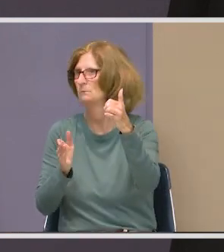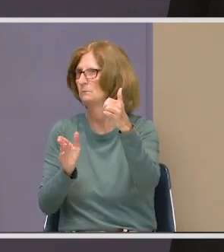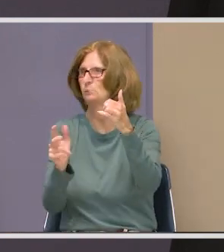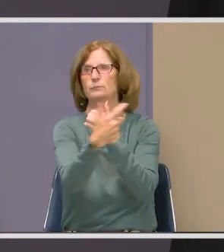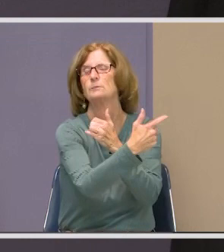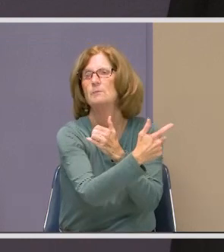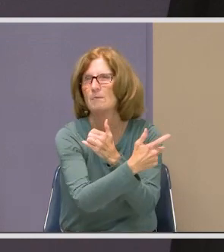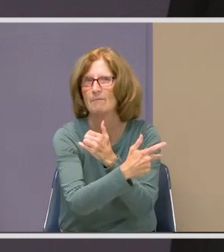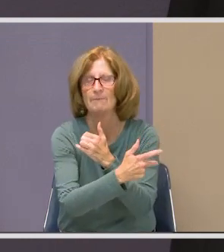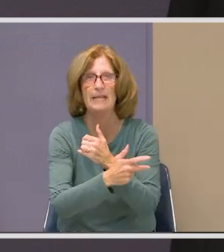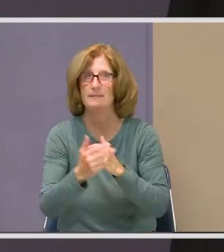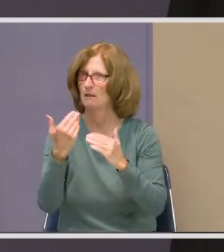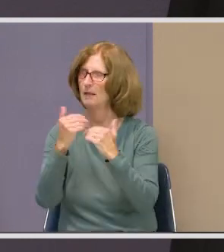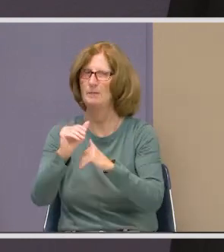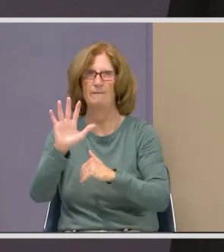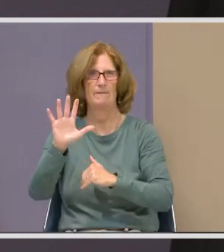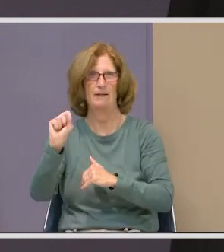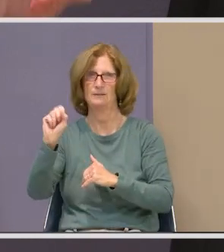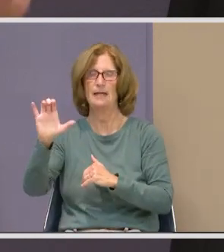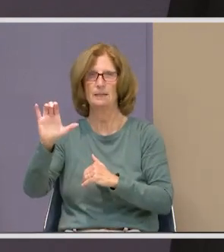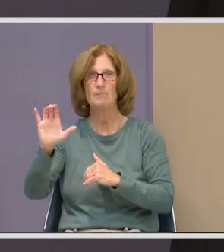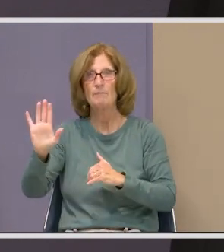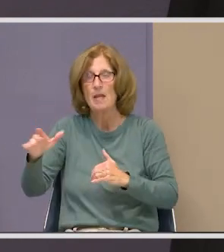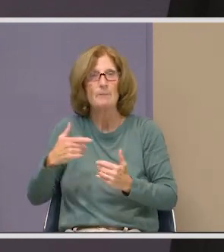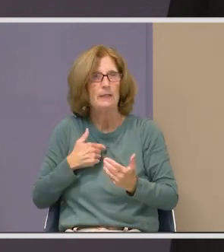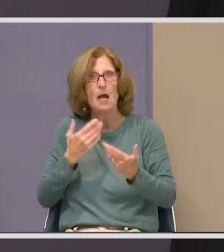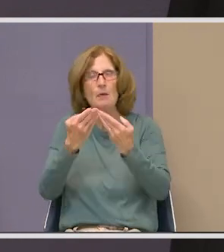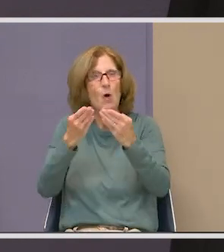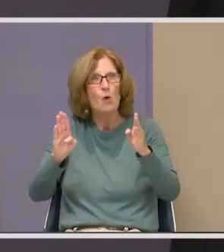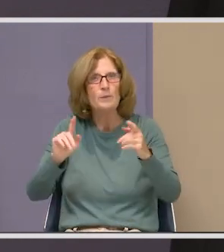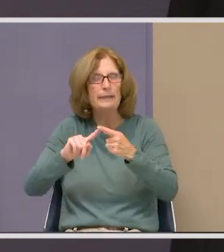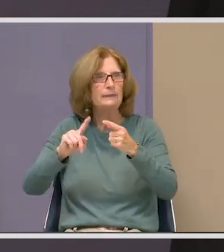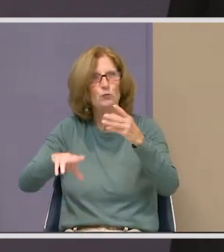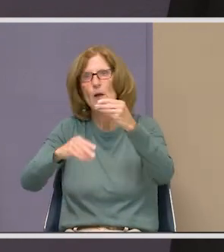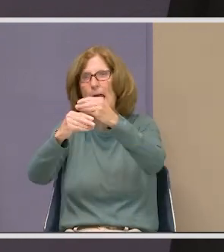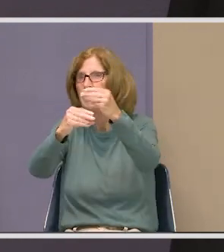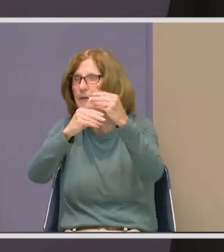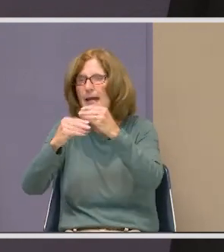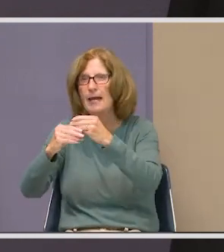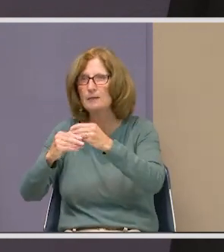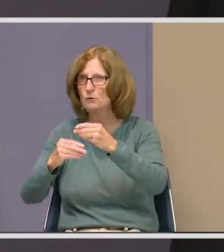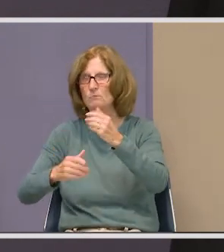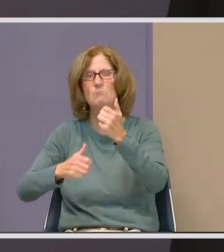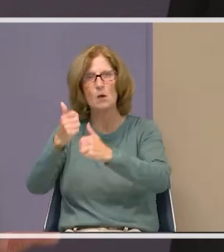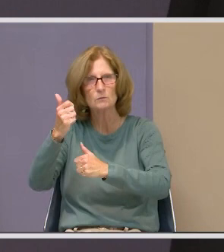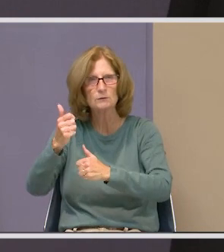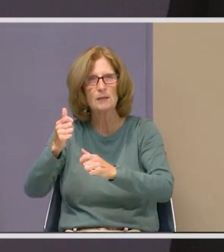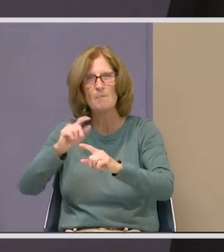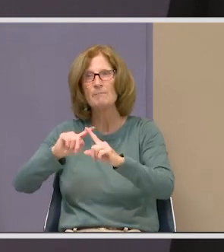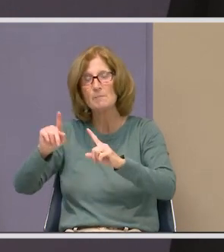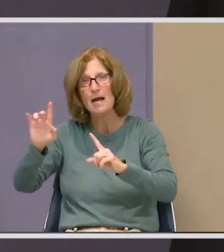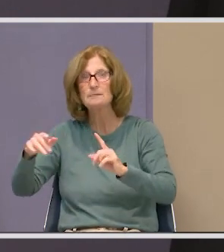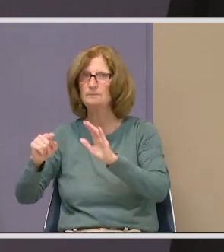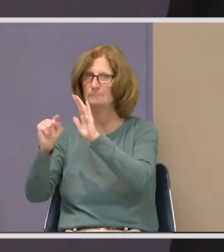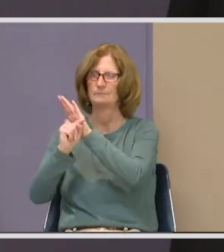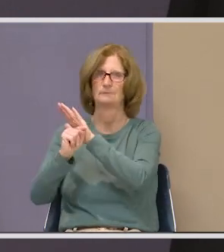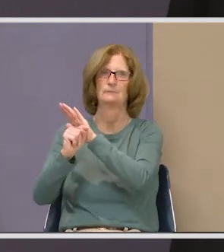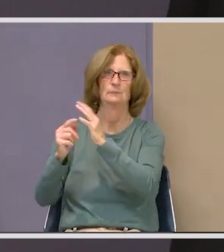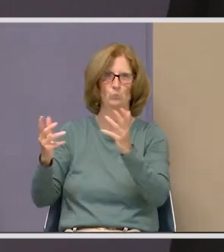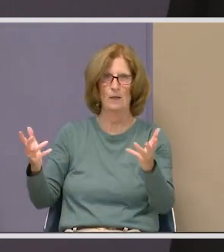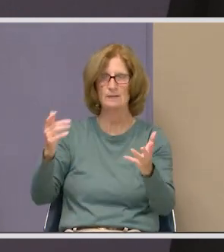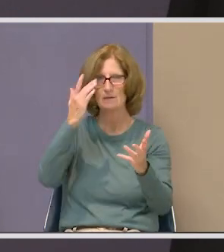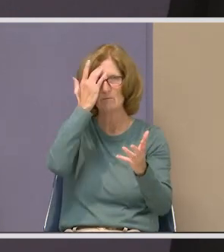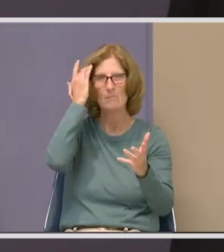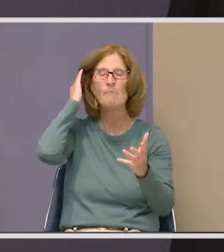clearance phase where you get a green arrow. I'm pretty open to putting that in most places. The small con to that is that it makes your